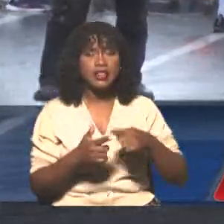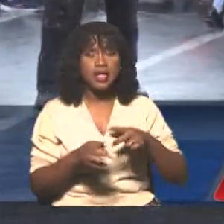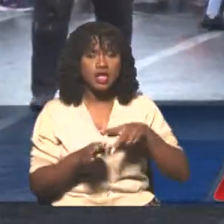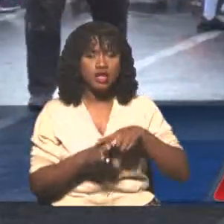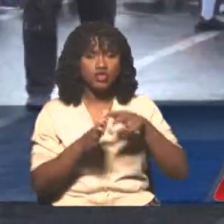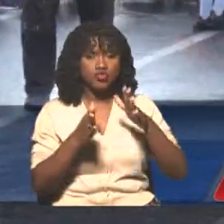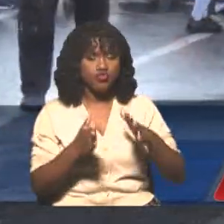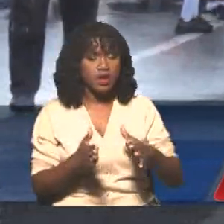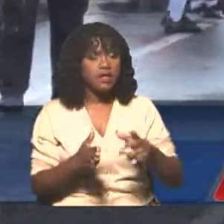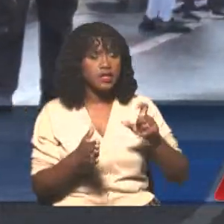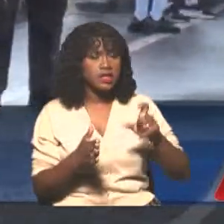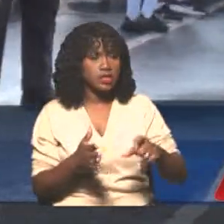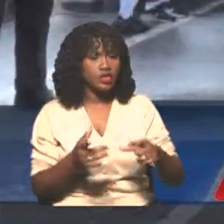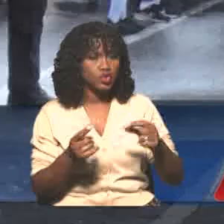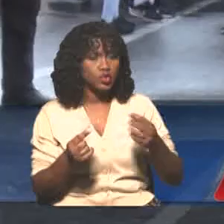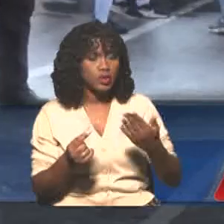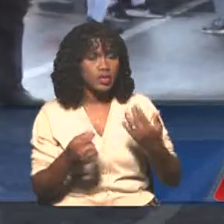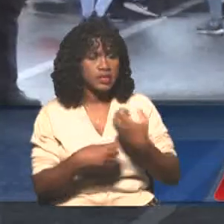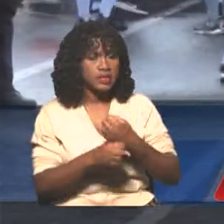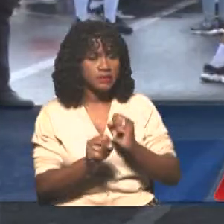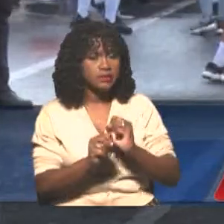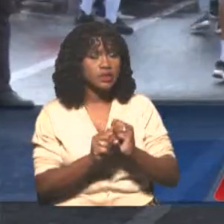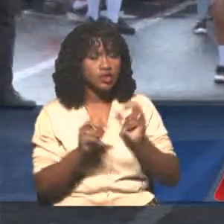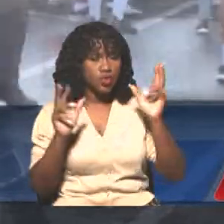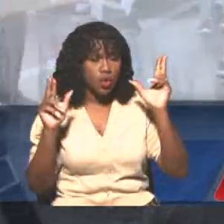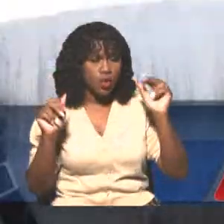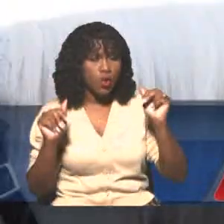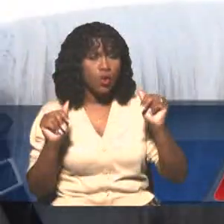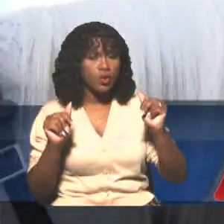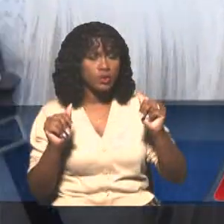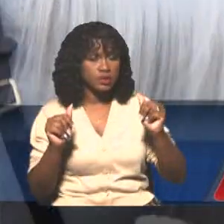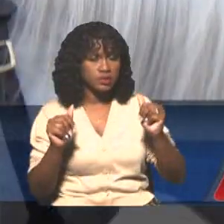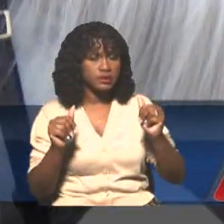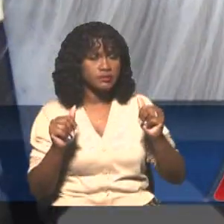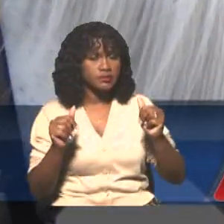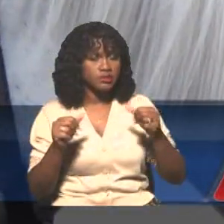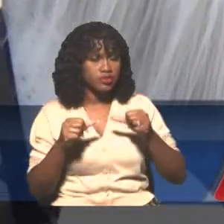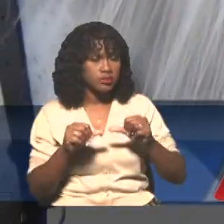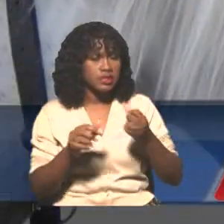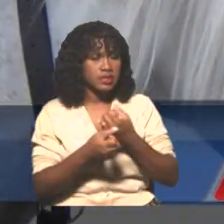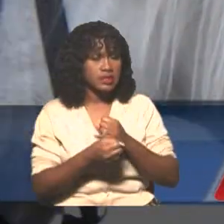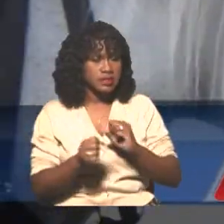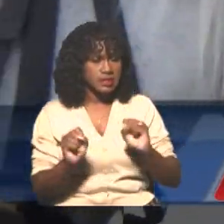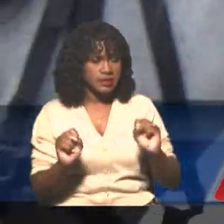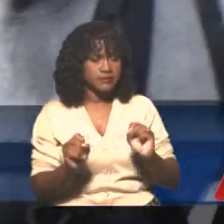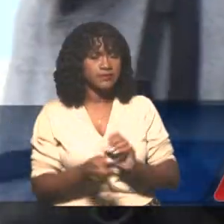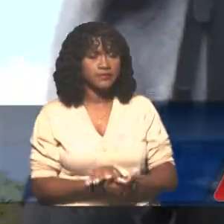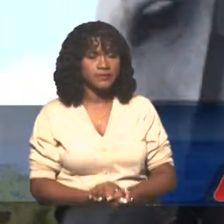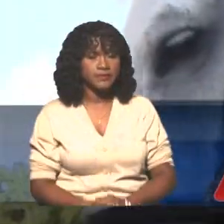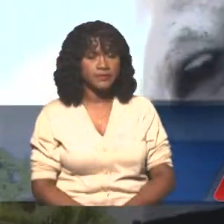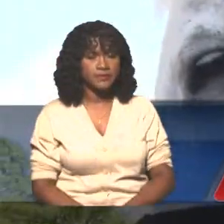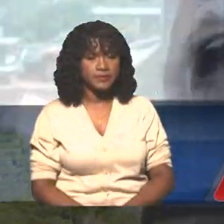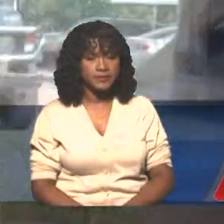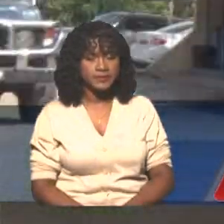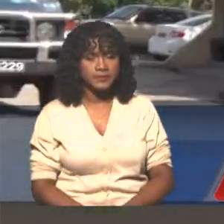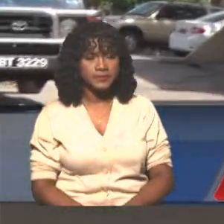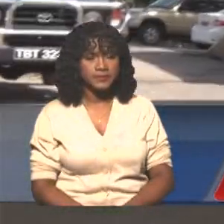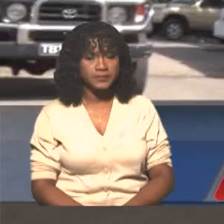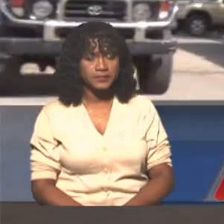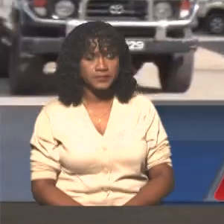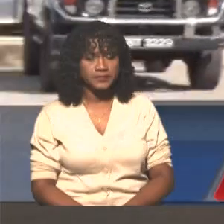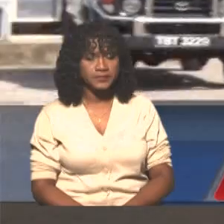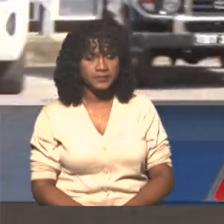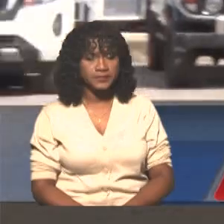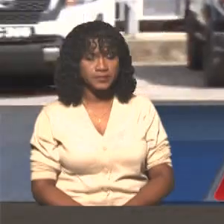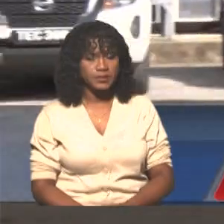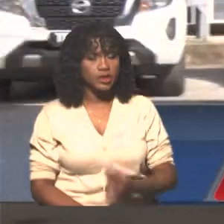take appropriate steps to ensure the horse's well-being. Assistant Superintendent of Police Renee Bain-Keller sums